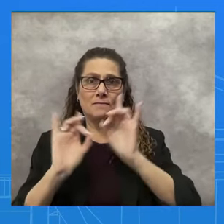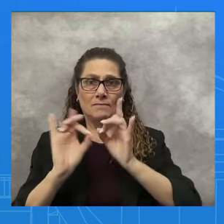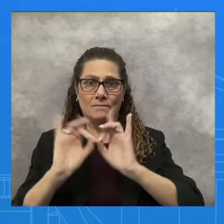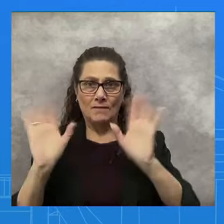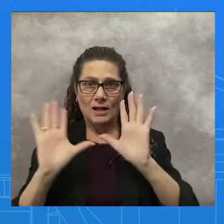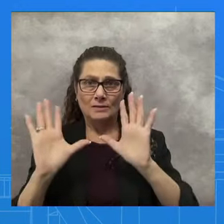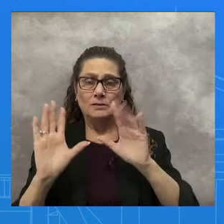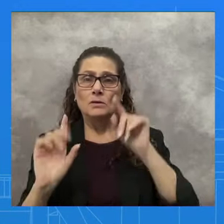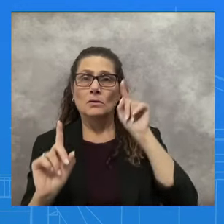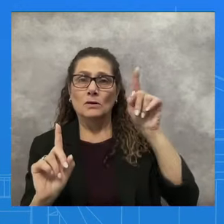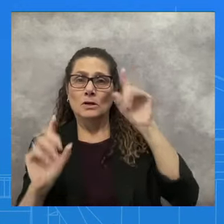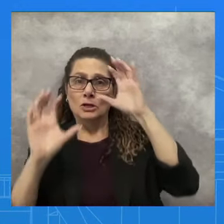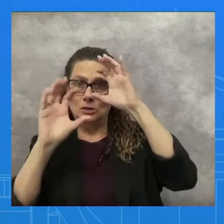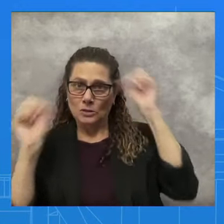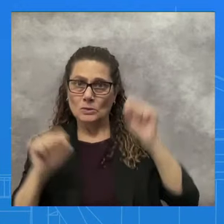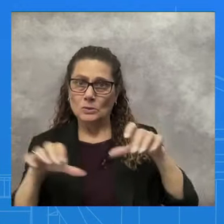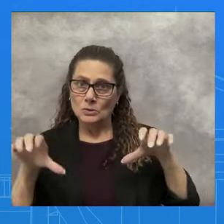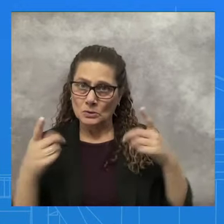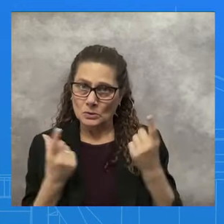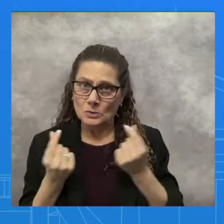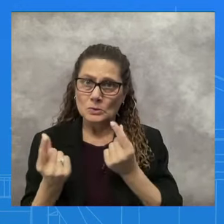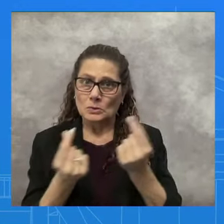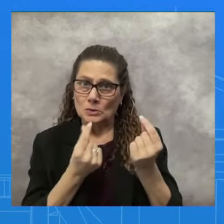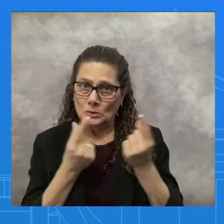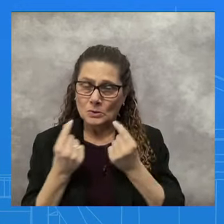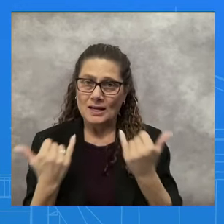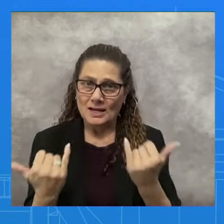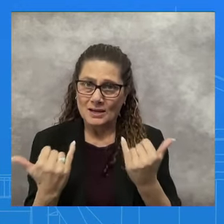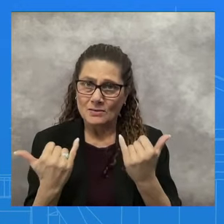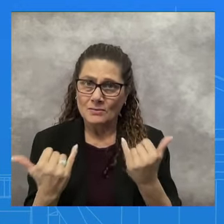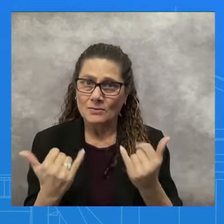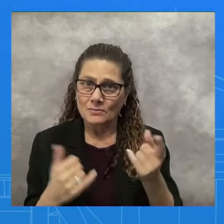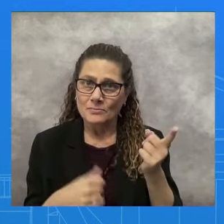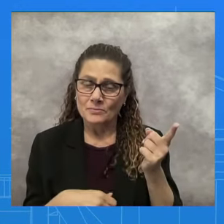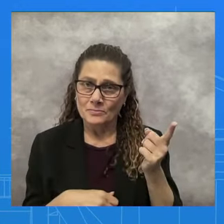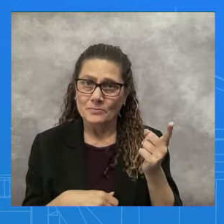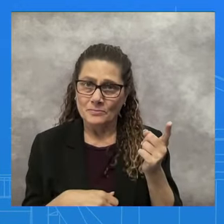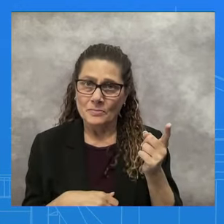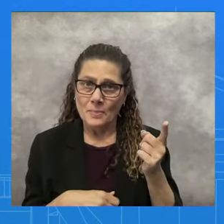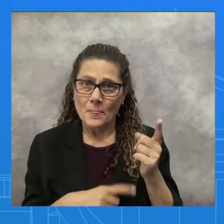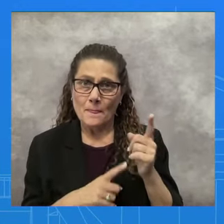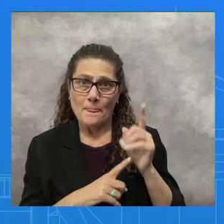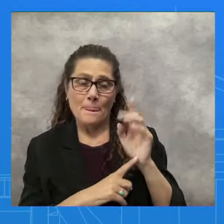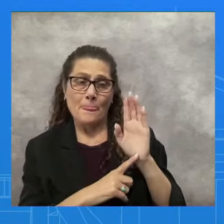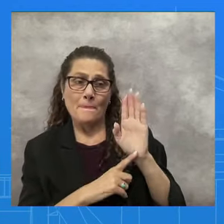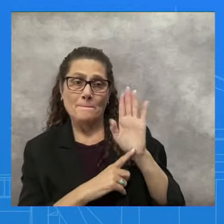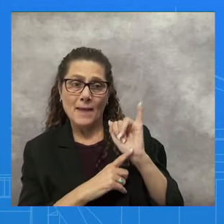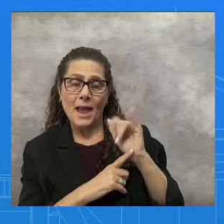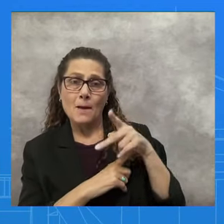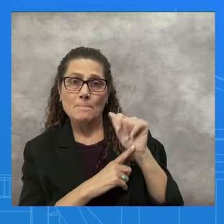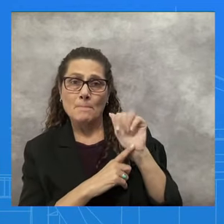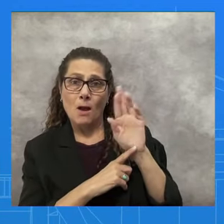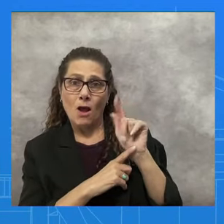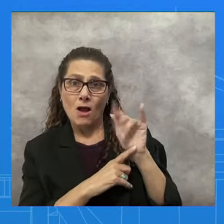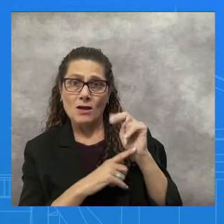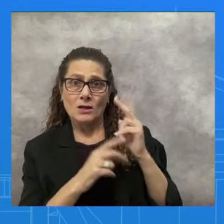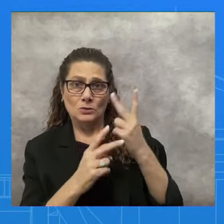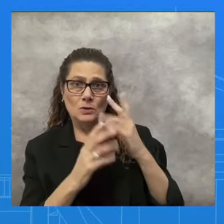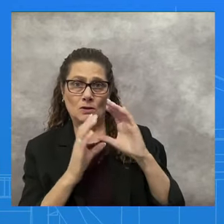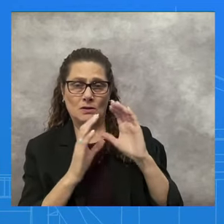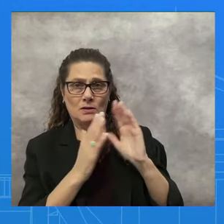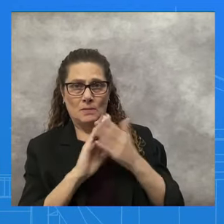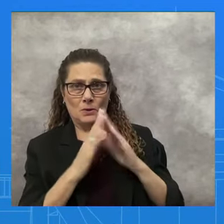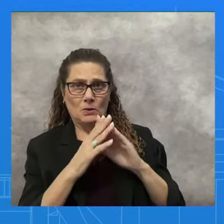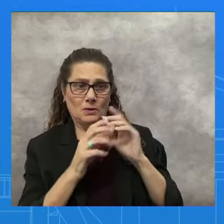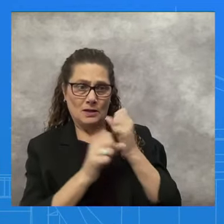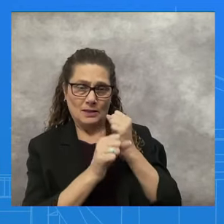that bipartisan Safer Communities Act that's now law. Those things are important, but we need to do more. We need to do more.